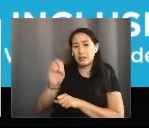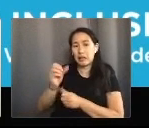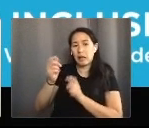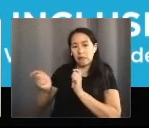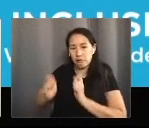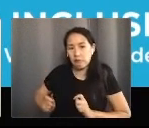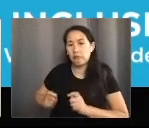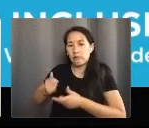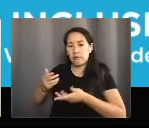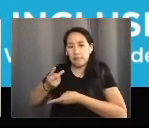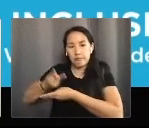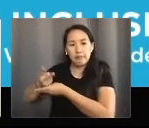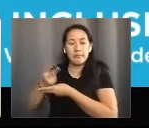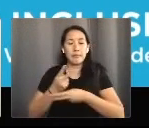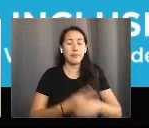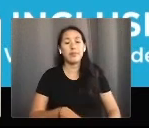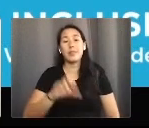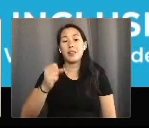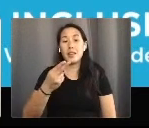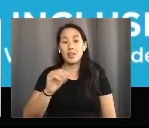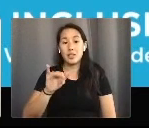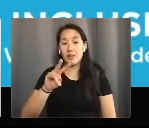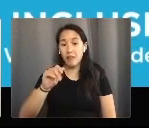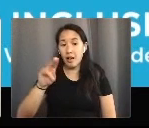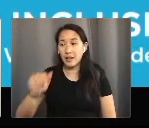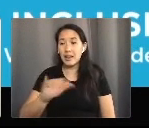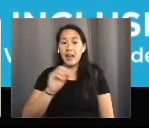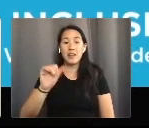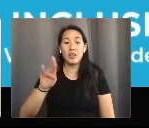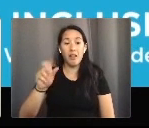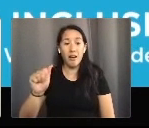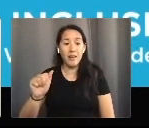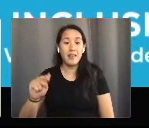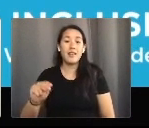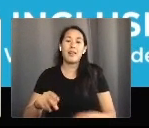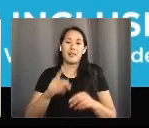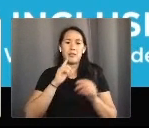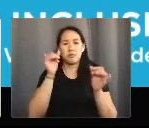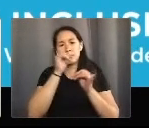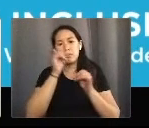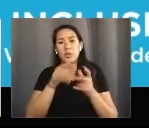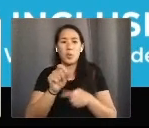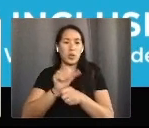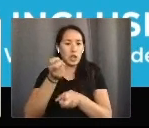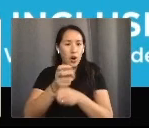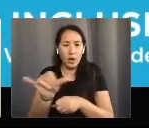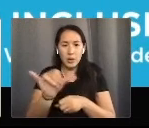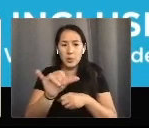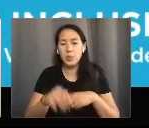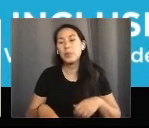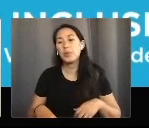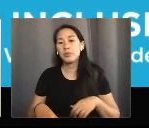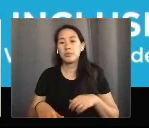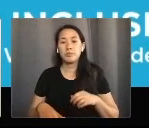And Sally and Shabani and Shalan, who have been integral to this throughout the time, working hard as well, and